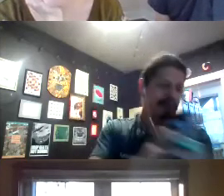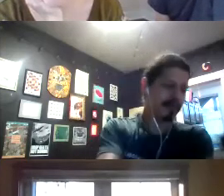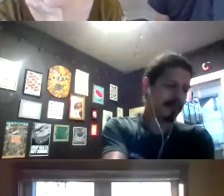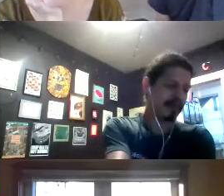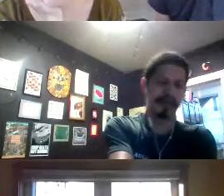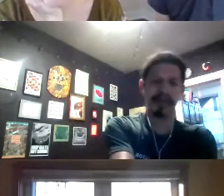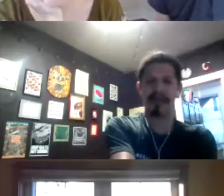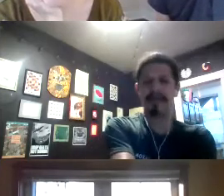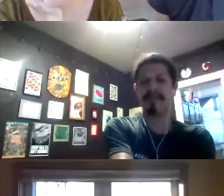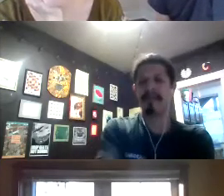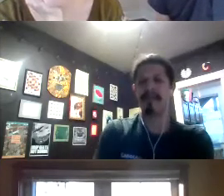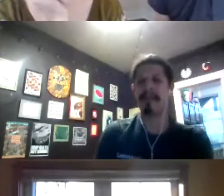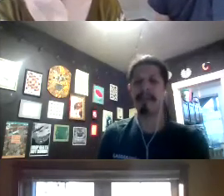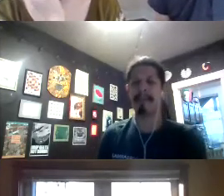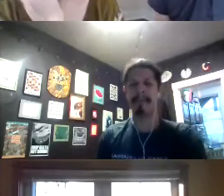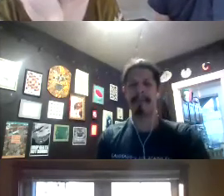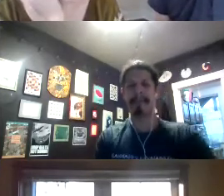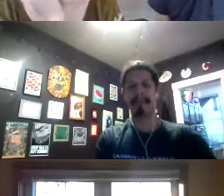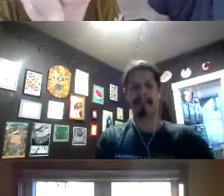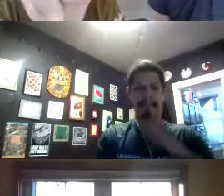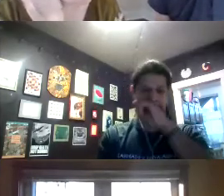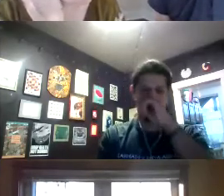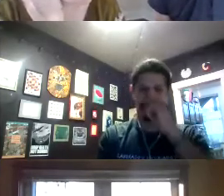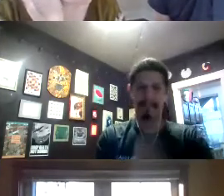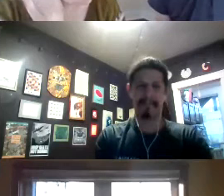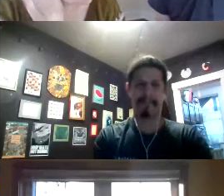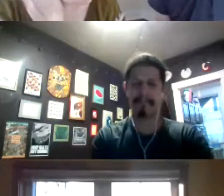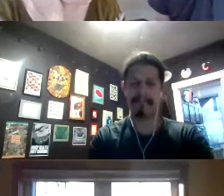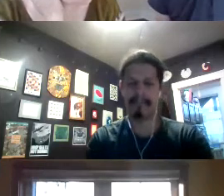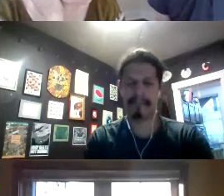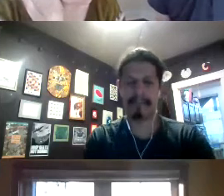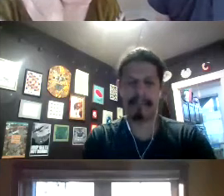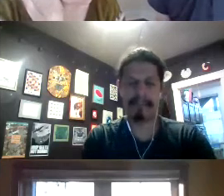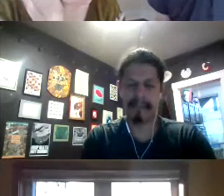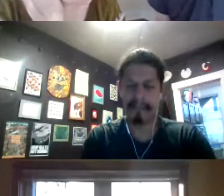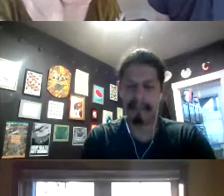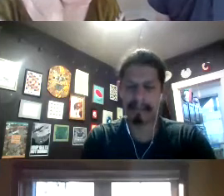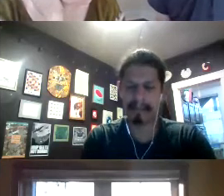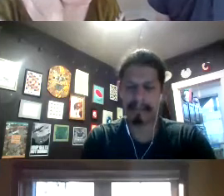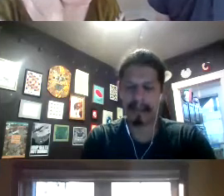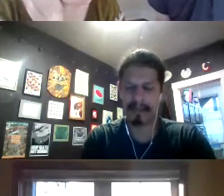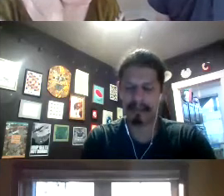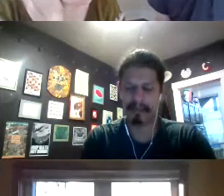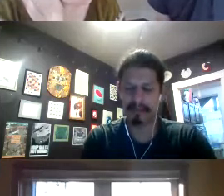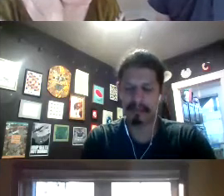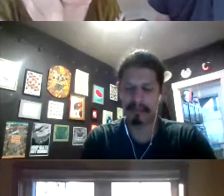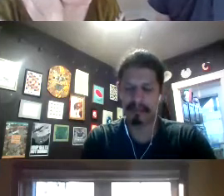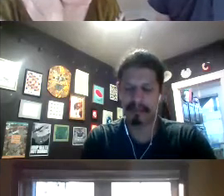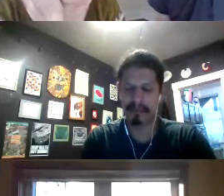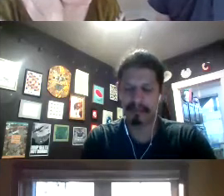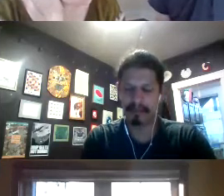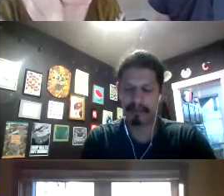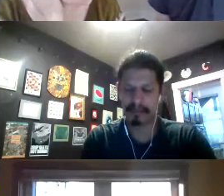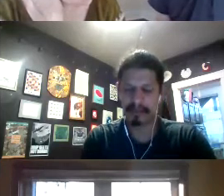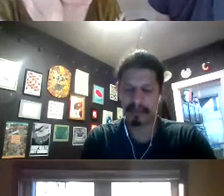down to Murray. People get frustrated. Kids are coming out into their vehicles. So on that end,